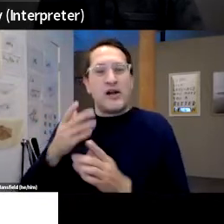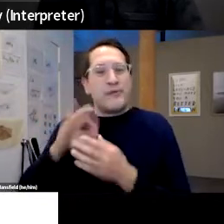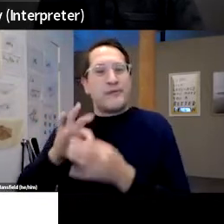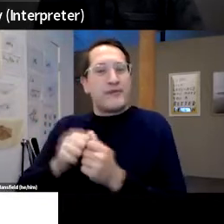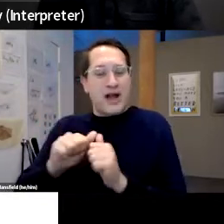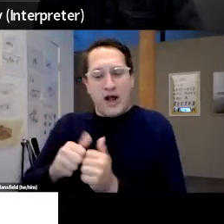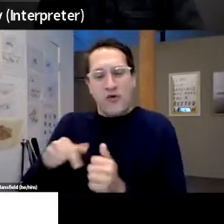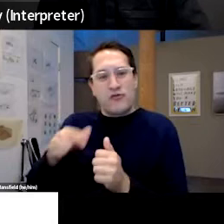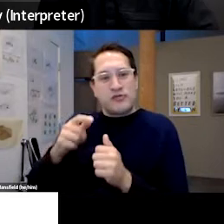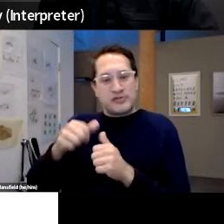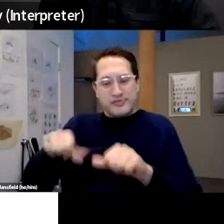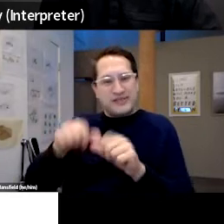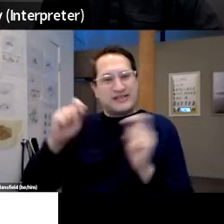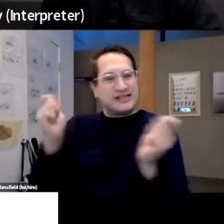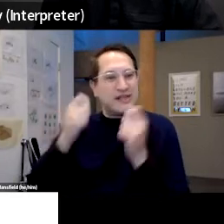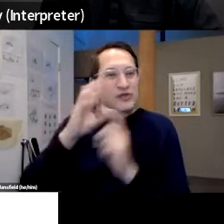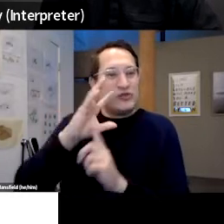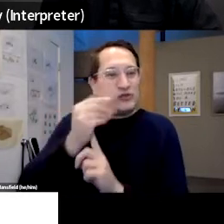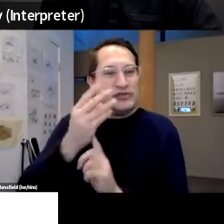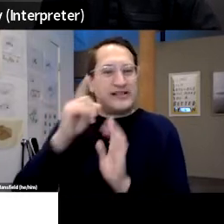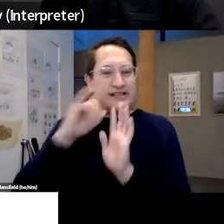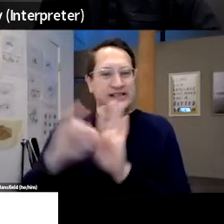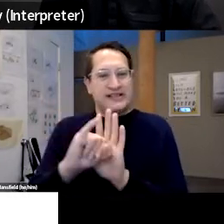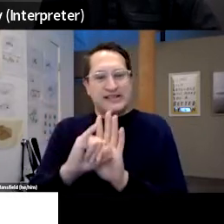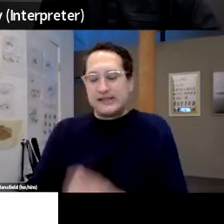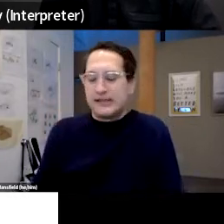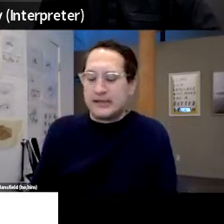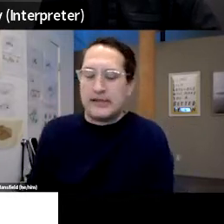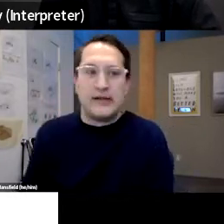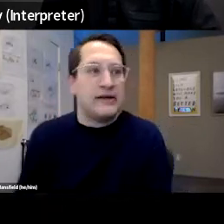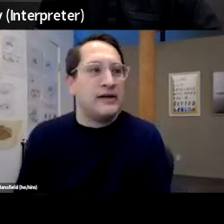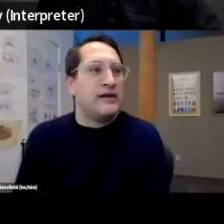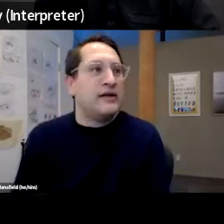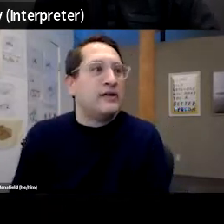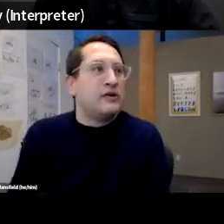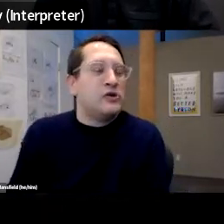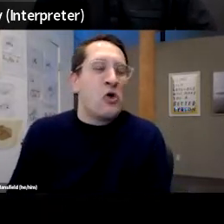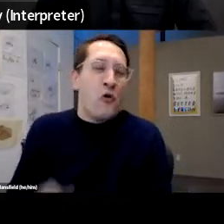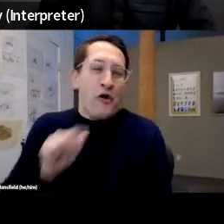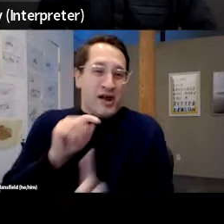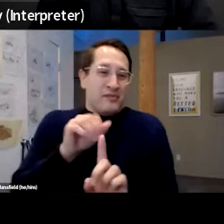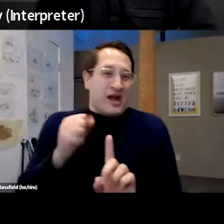dignity and inspiration and pride in how these spaces celebrate culture and celebrate identity.